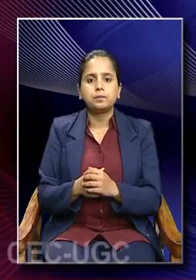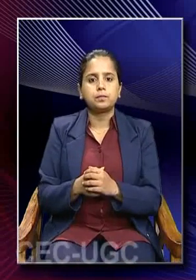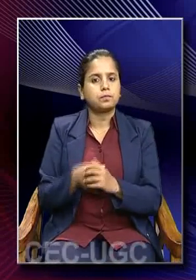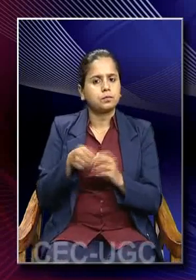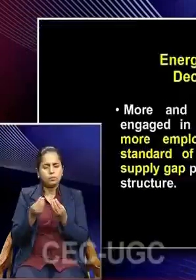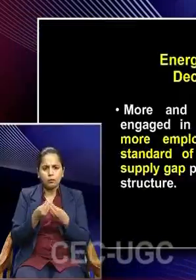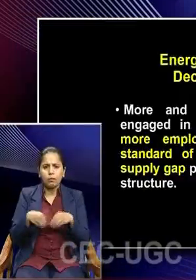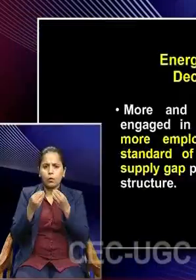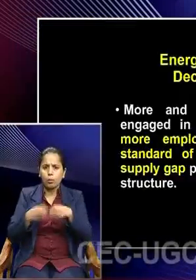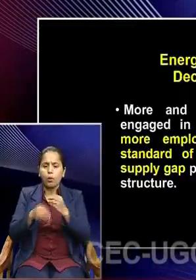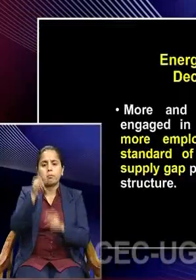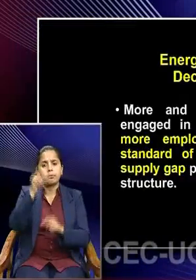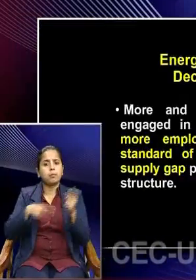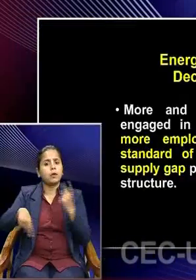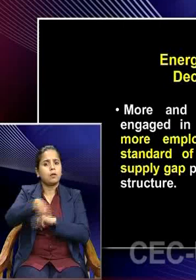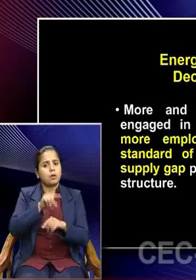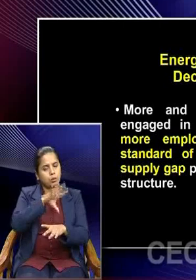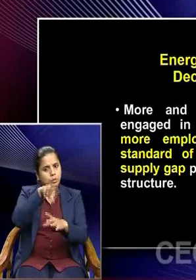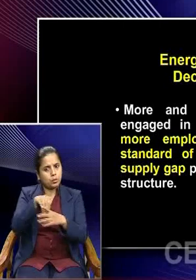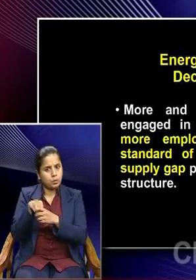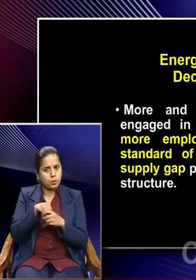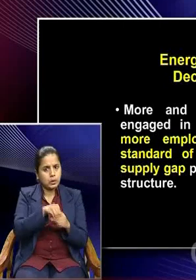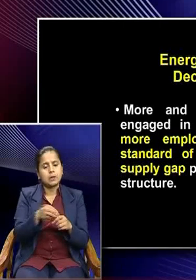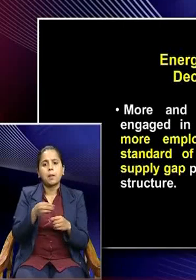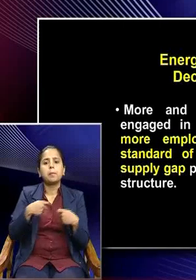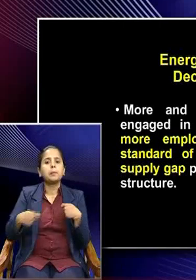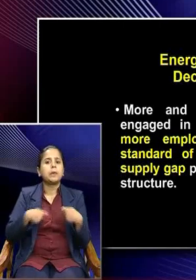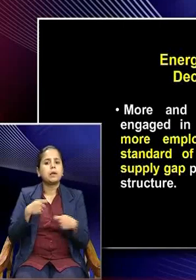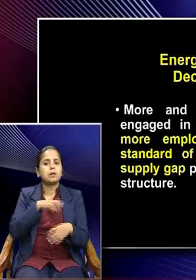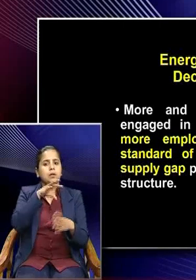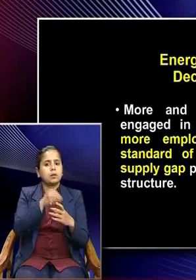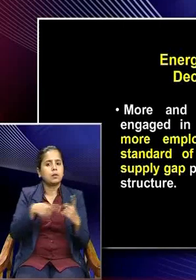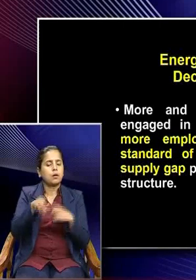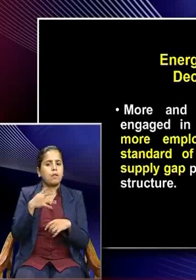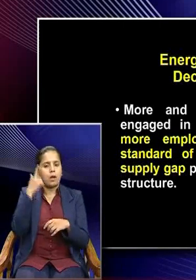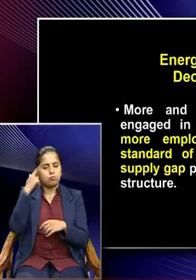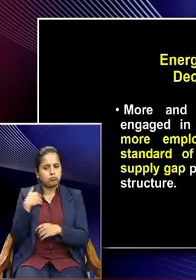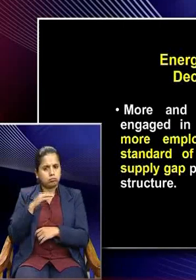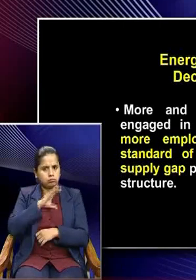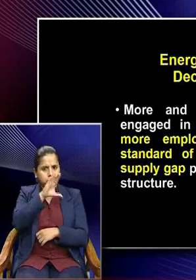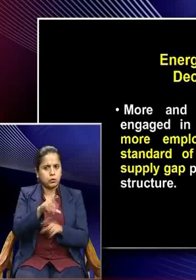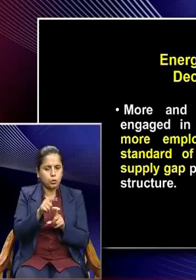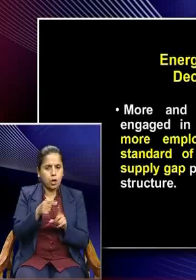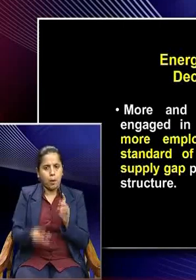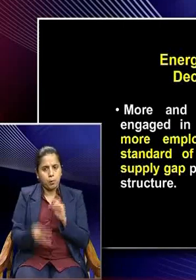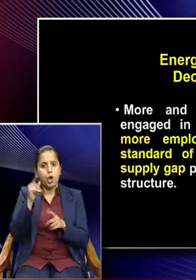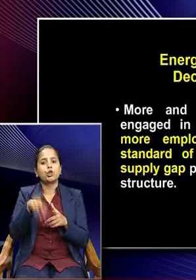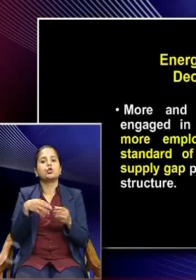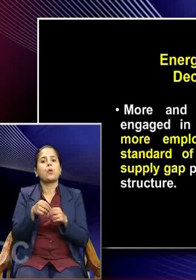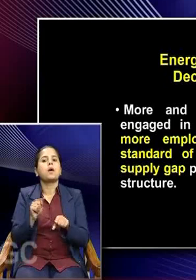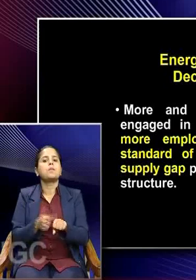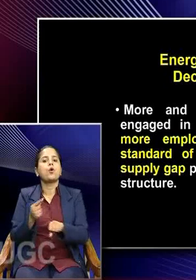More and more people will be engaged in such a business and such an investment, creating more employment